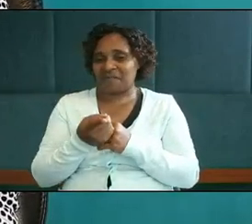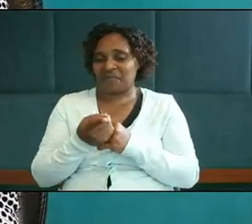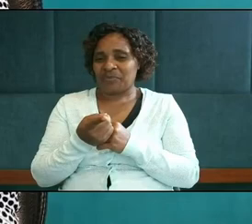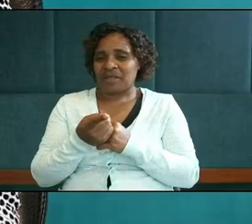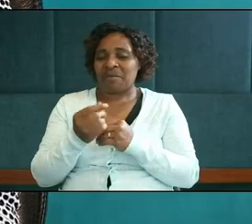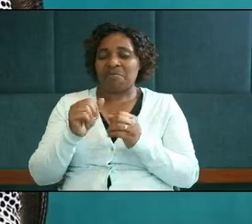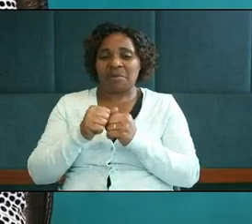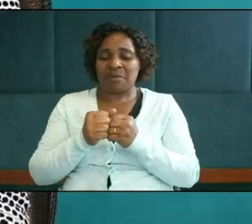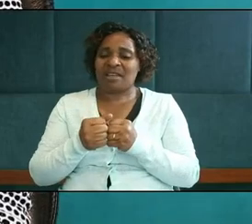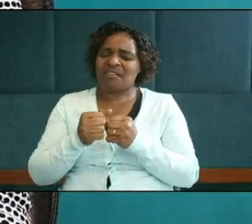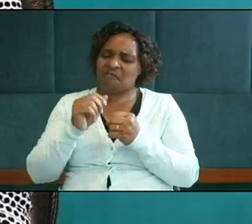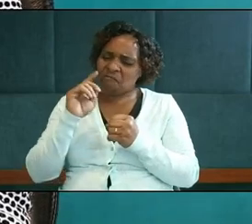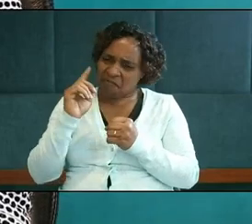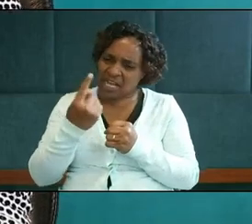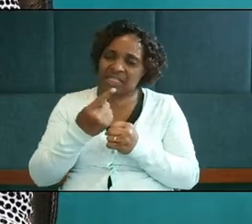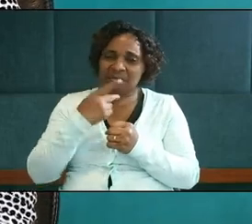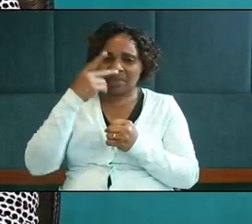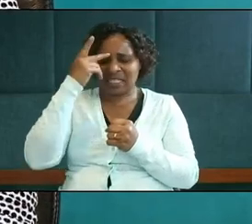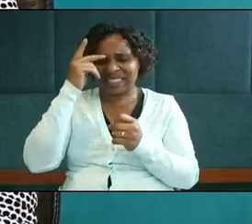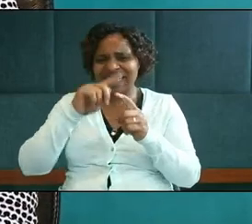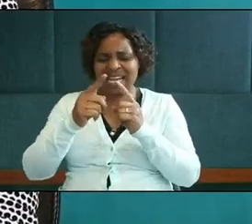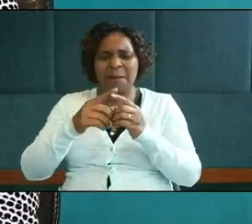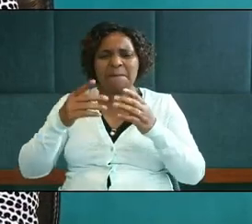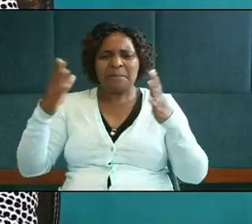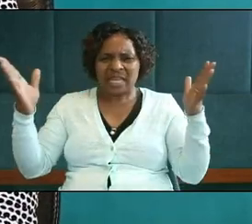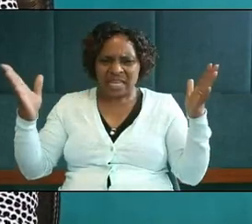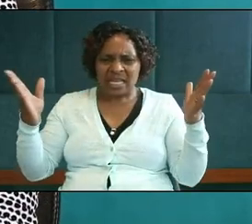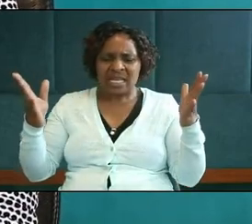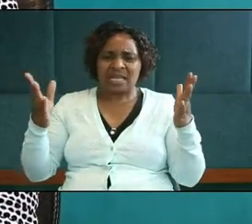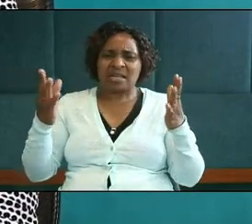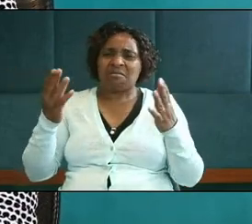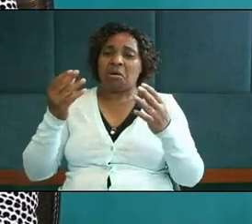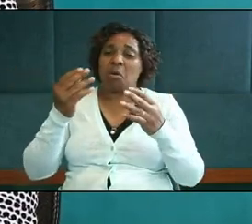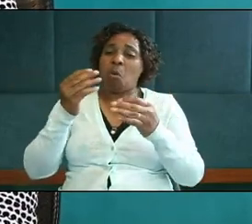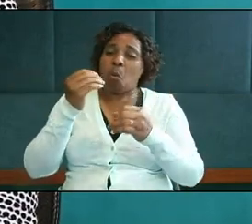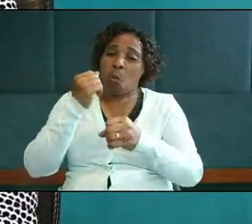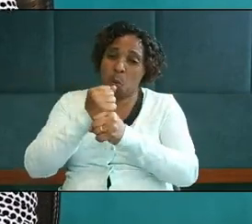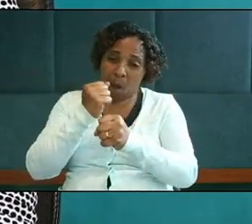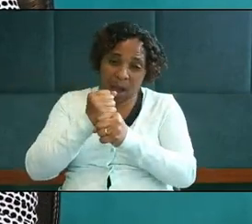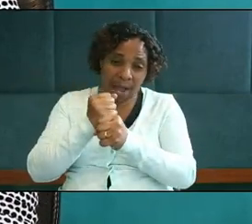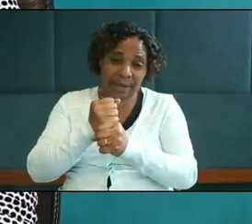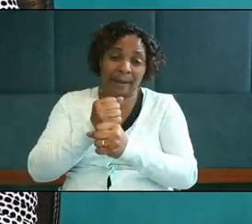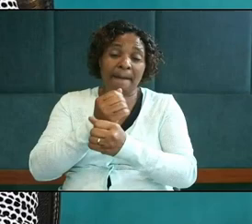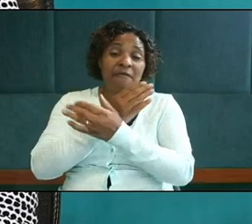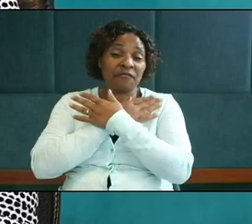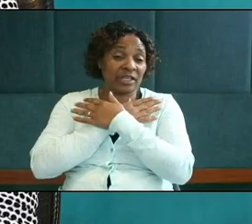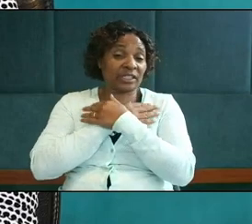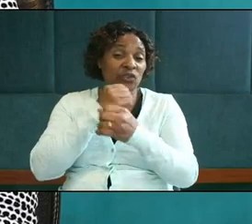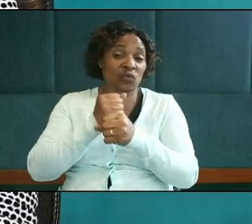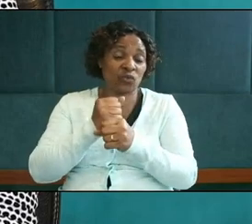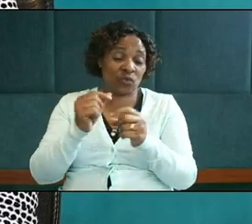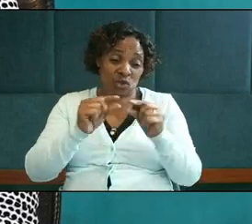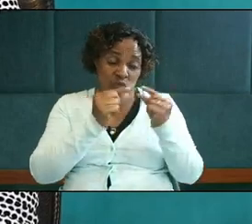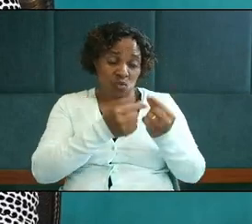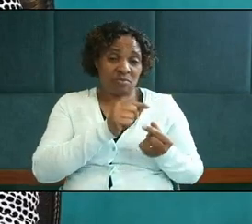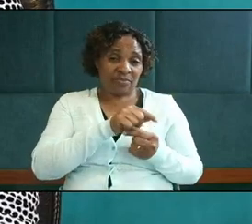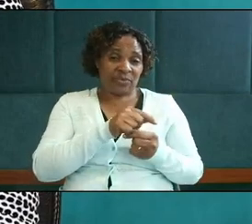parents first. And then there's also a big role that friends have to play during that age group, because you realize that